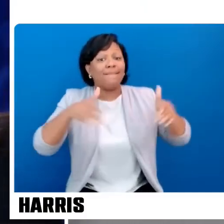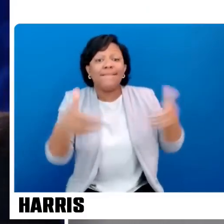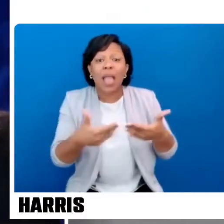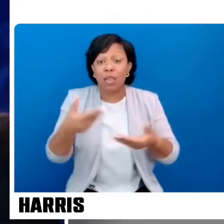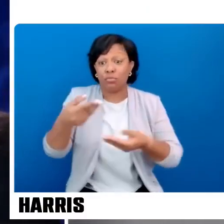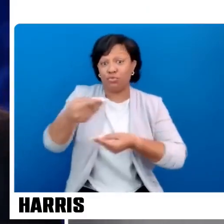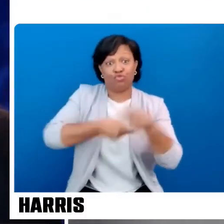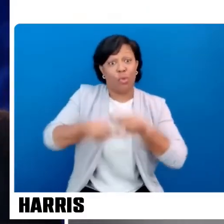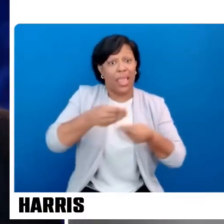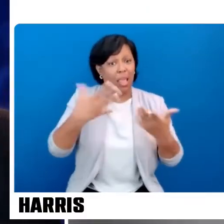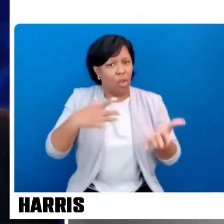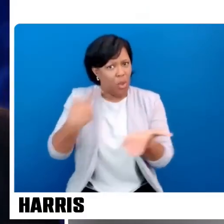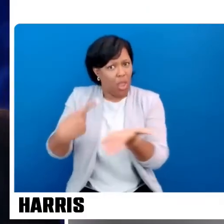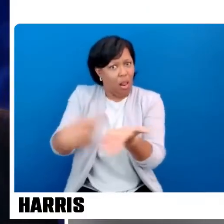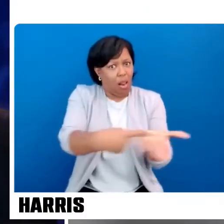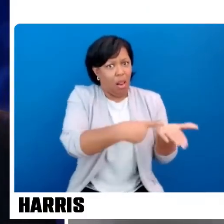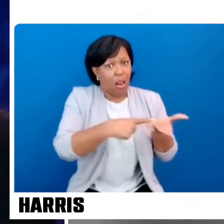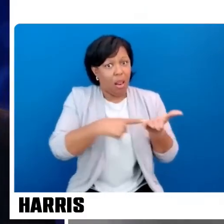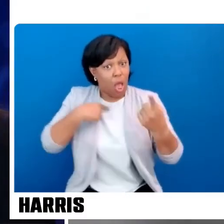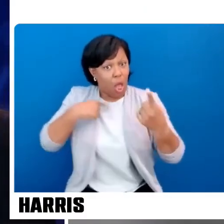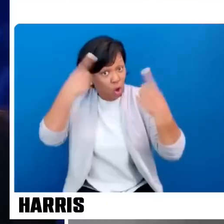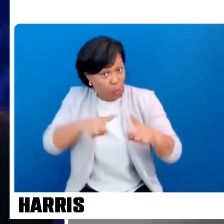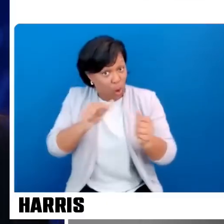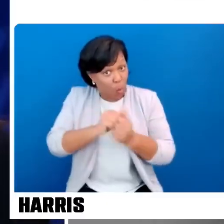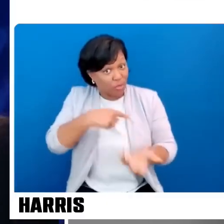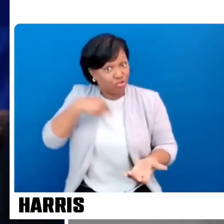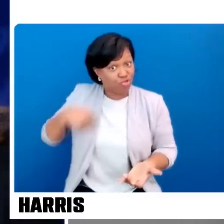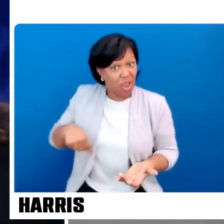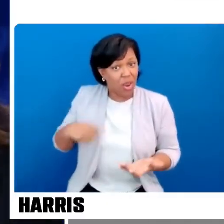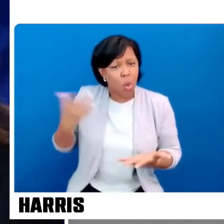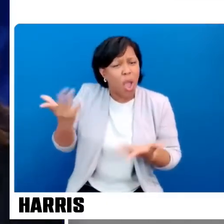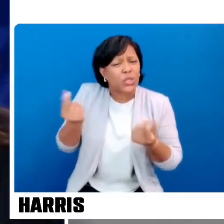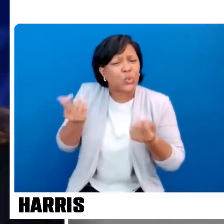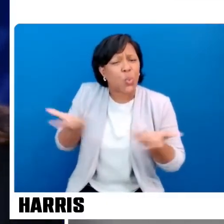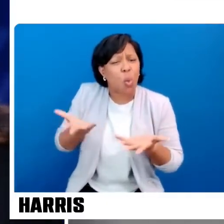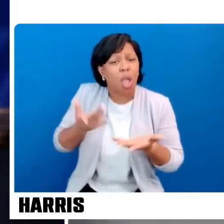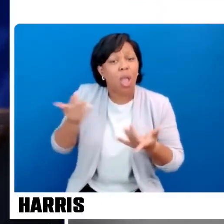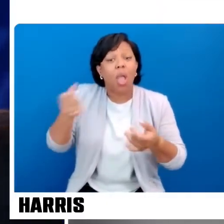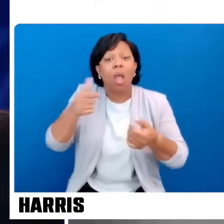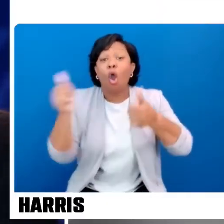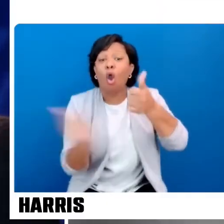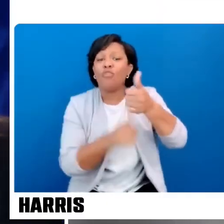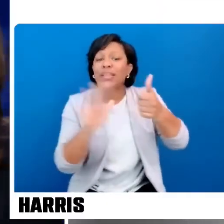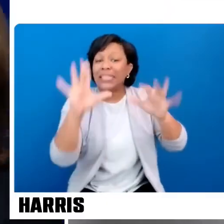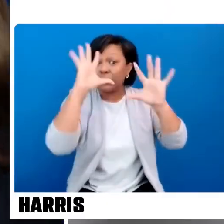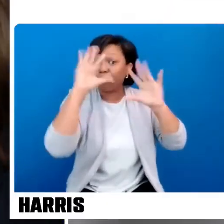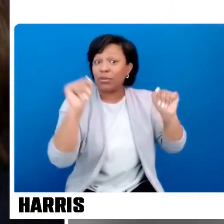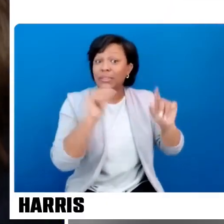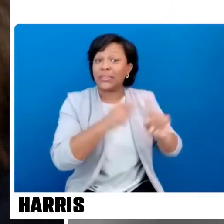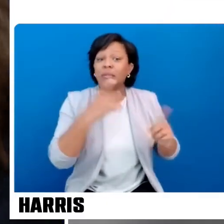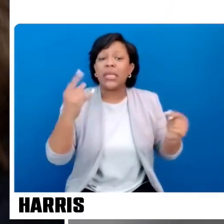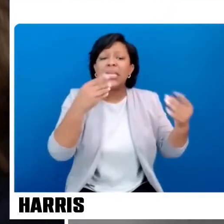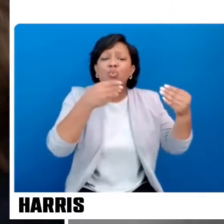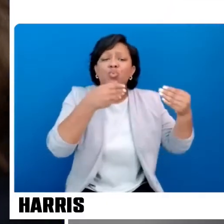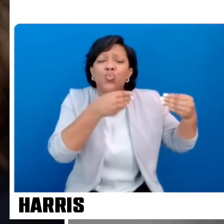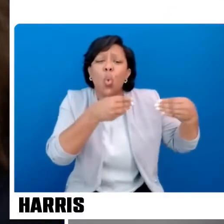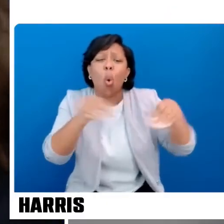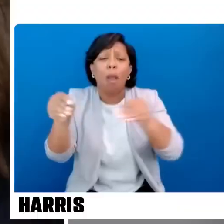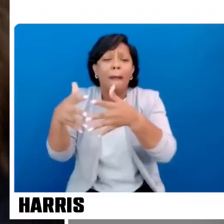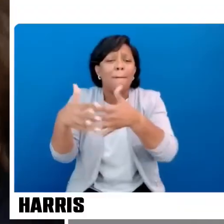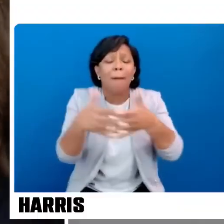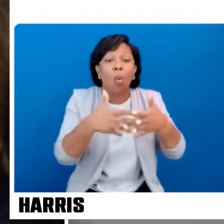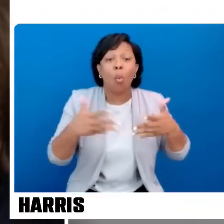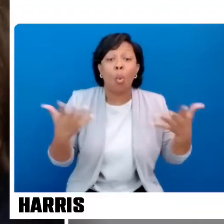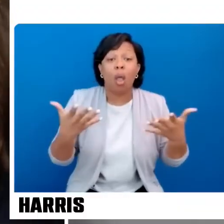What he ended up doing is, under Donald Trump's presidency, he ended up selling American chips to China